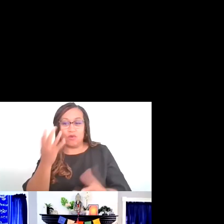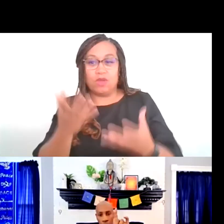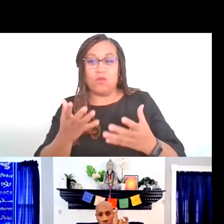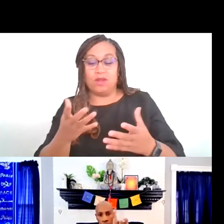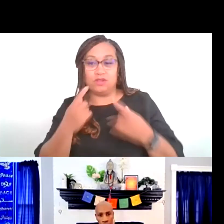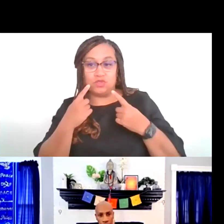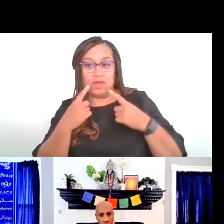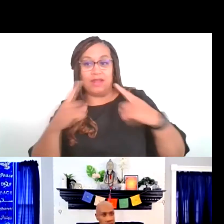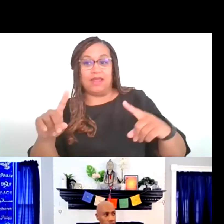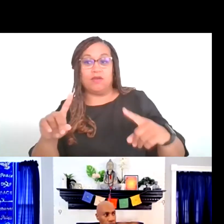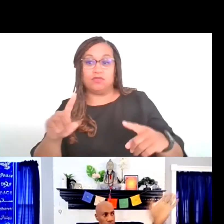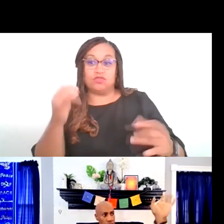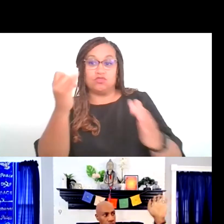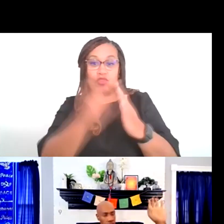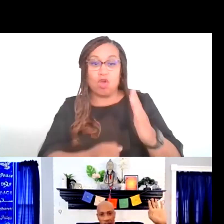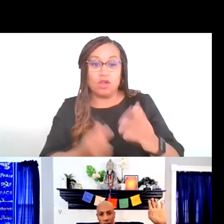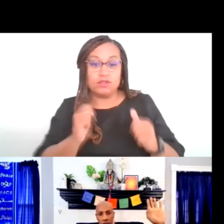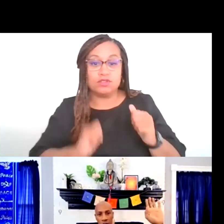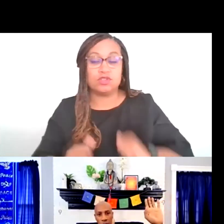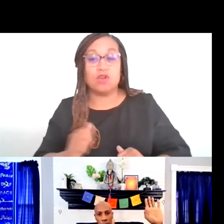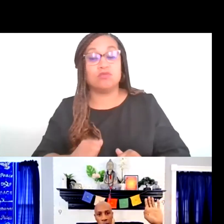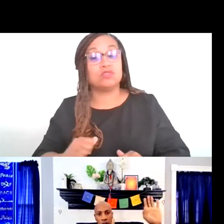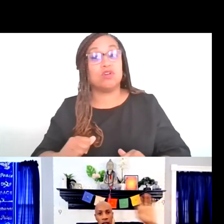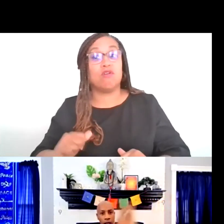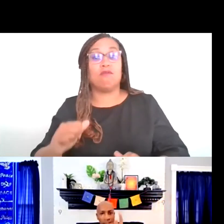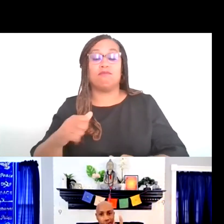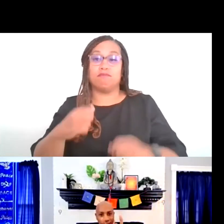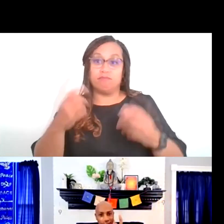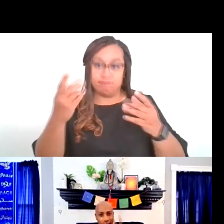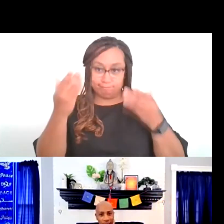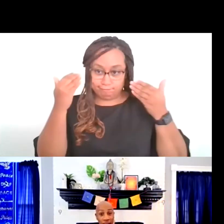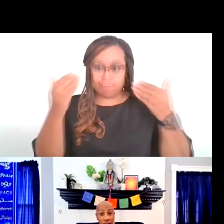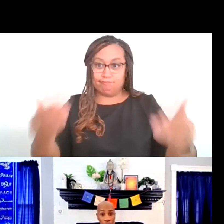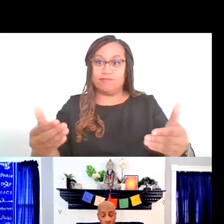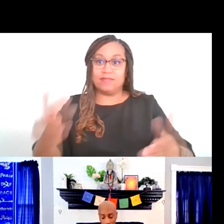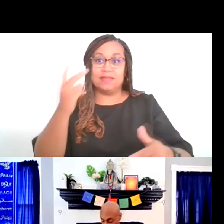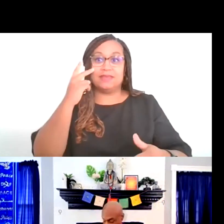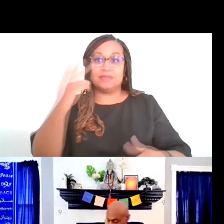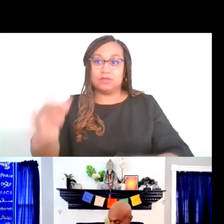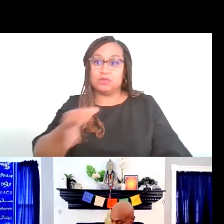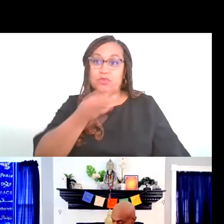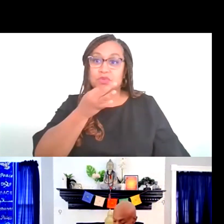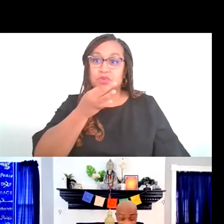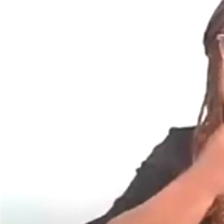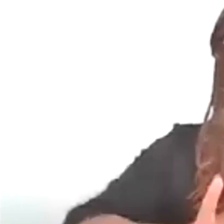art show. So Frank, feel free to let folks know. See you in a second. Love you.